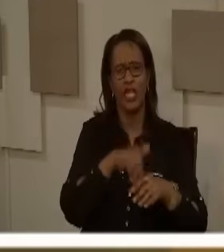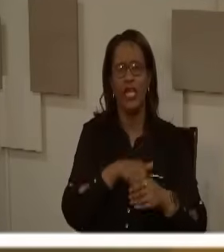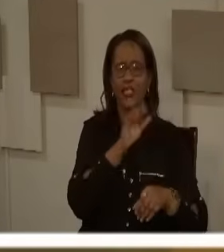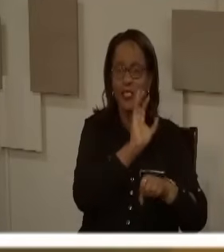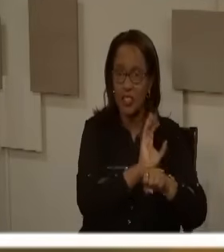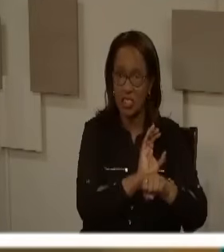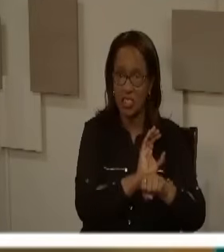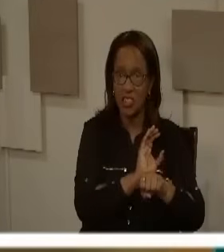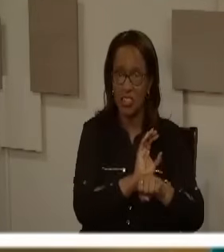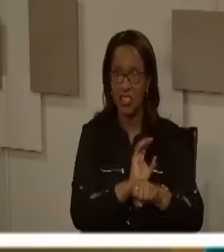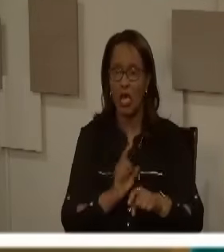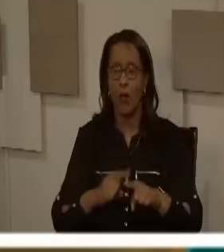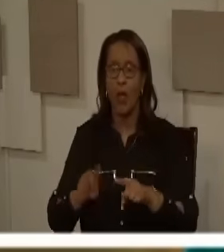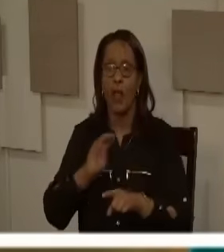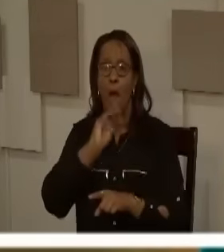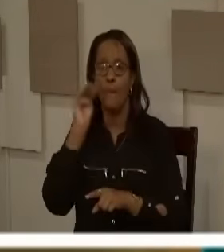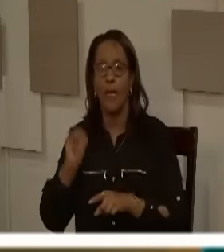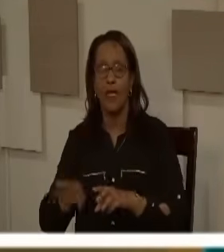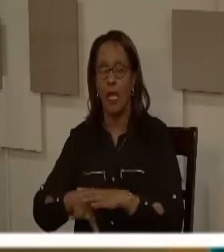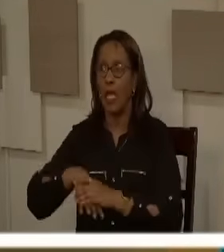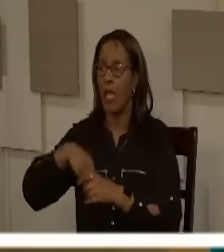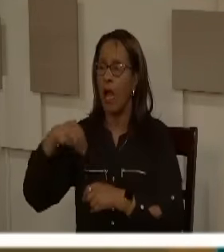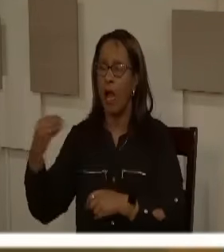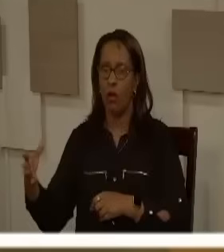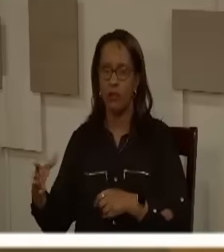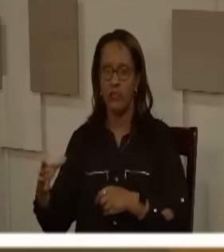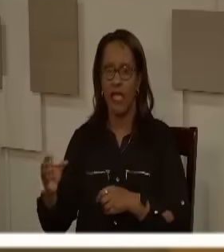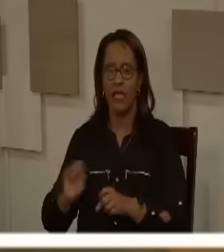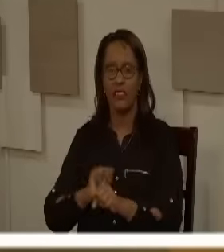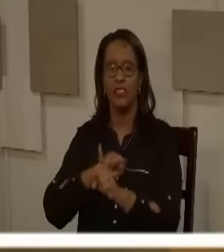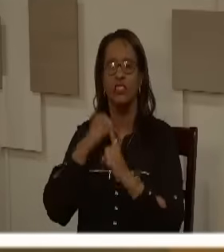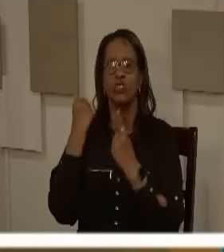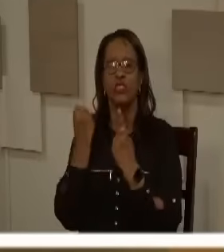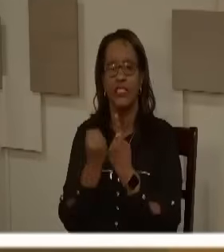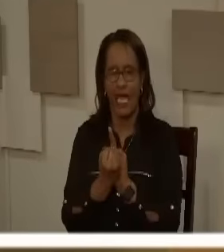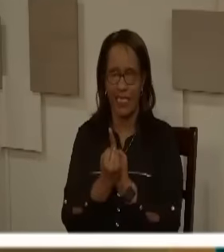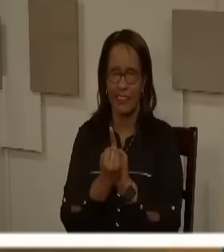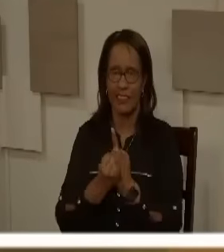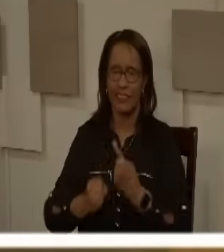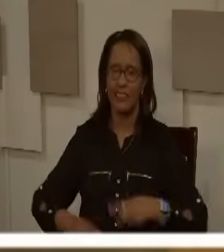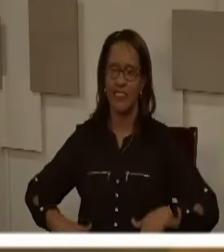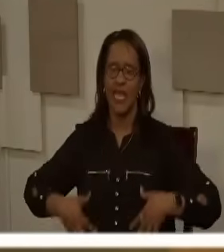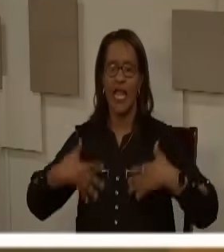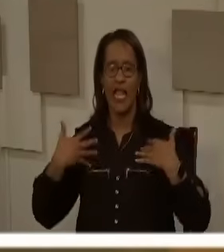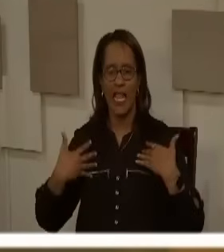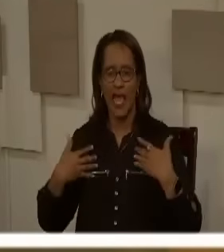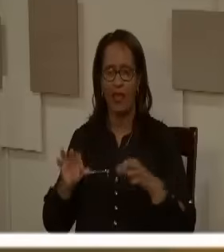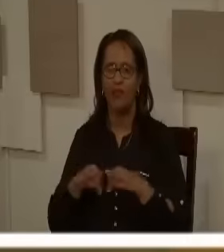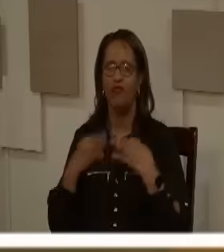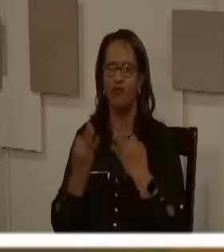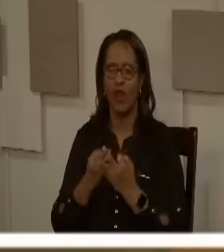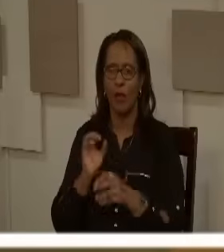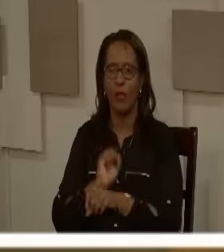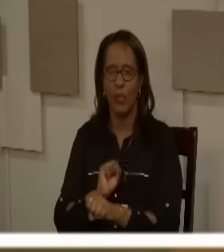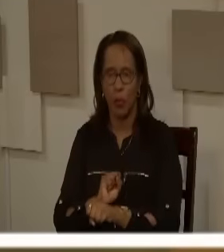answer, not just here when we are coming to the Eucharist and we are filled with religious